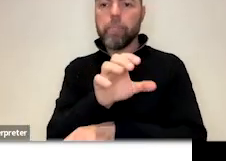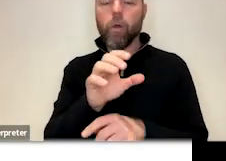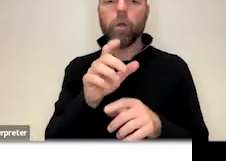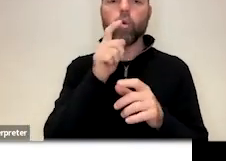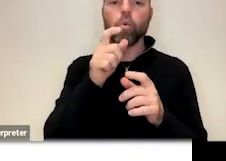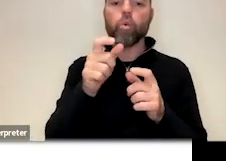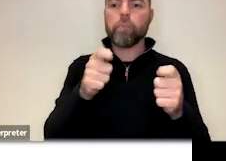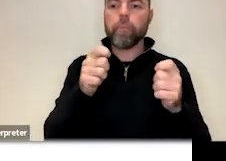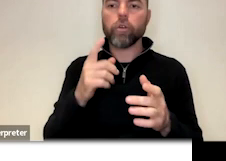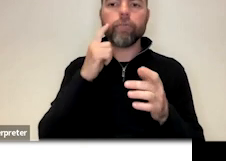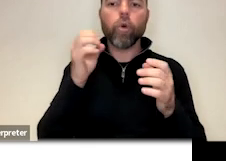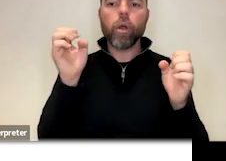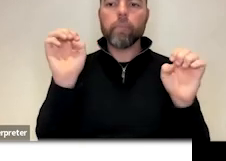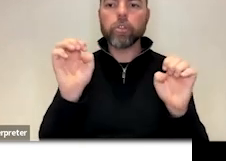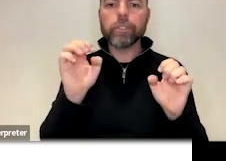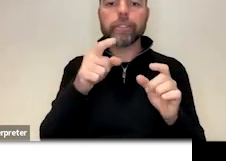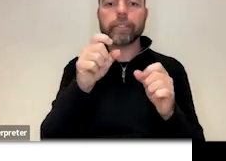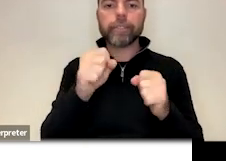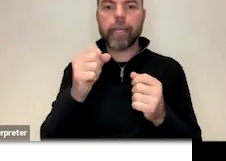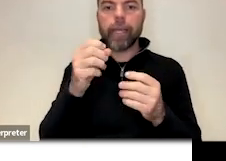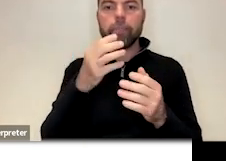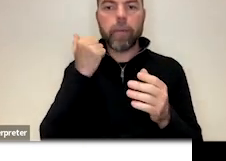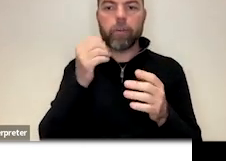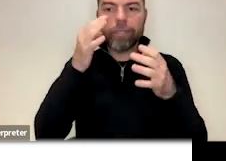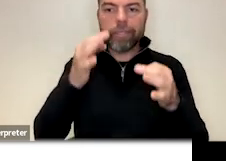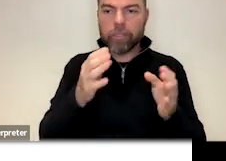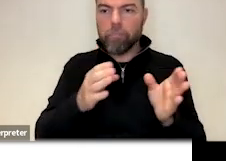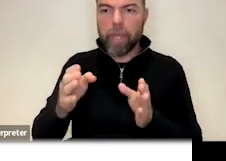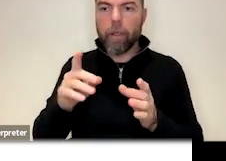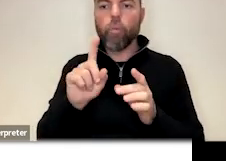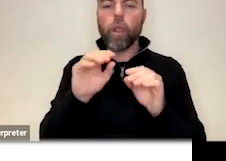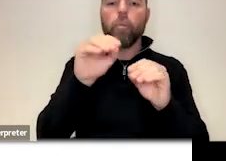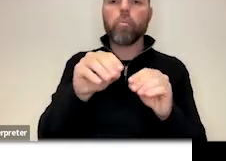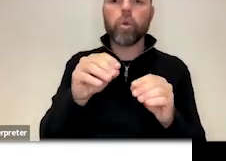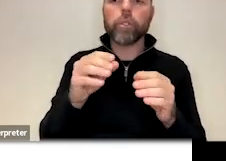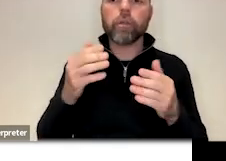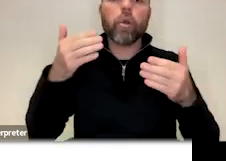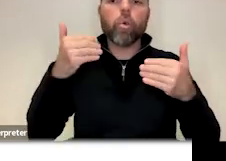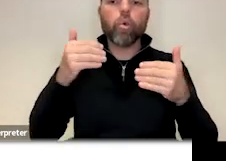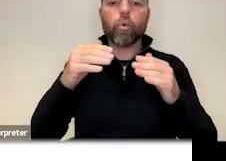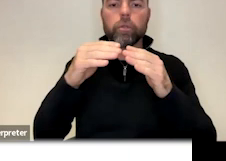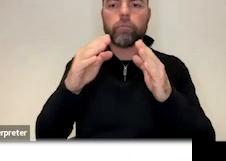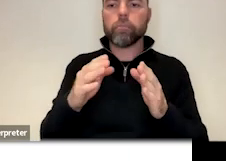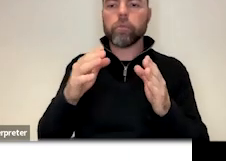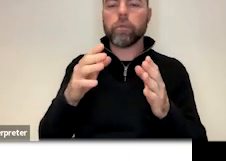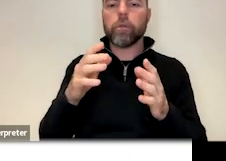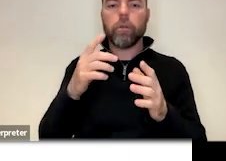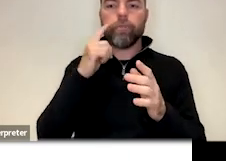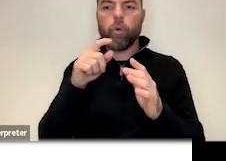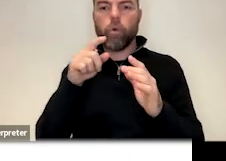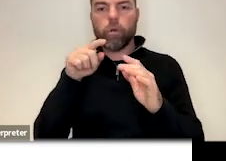make climate-informed decisions about where to place cooling shelters. So that census tract that's on